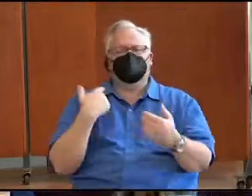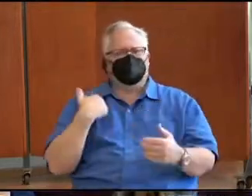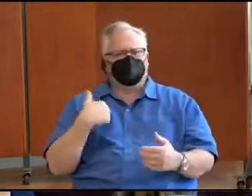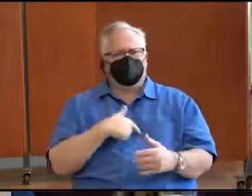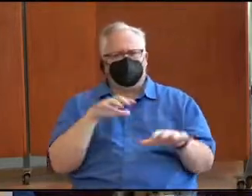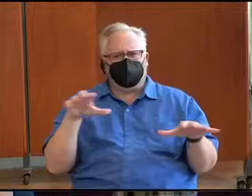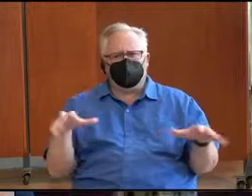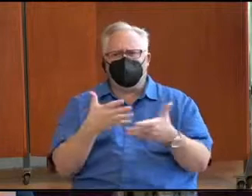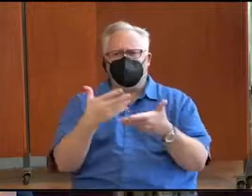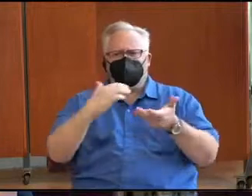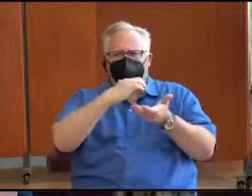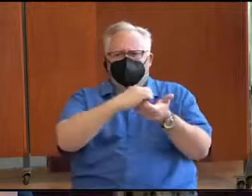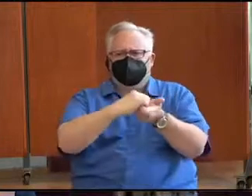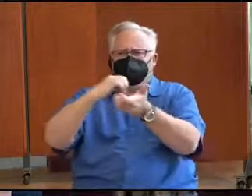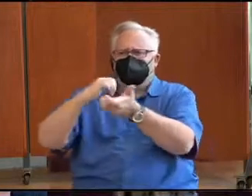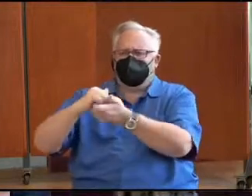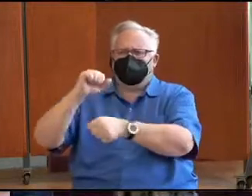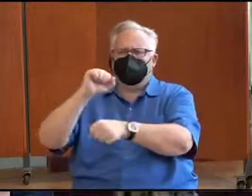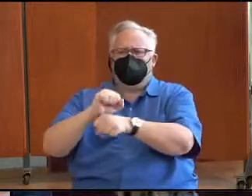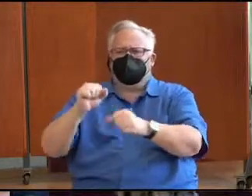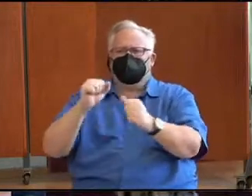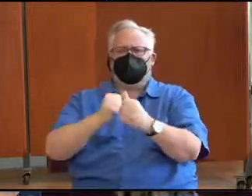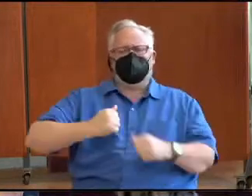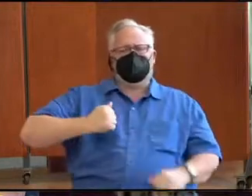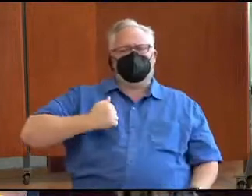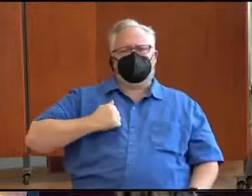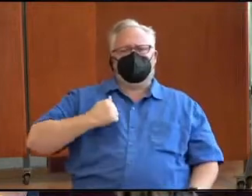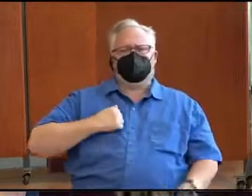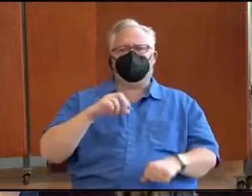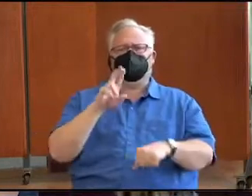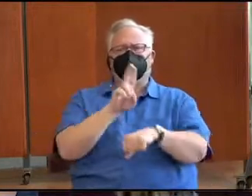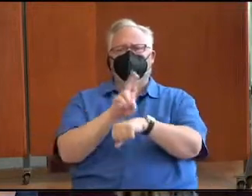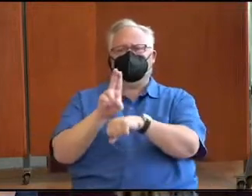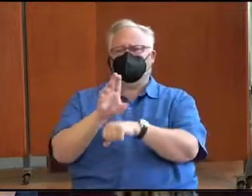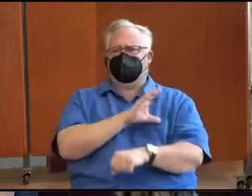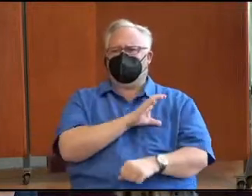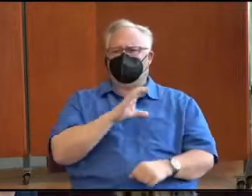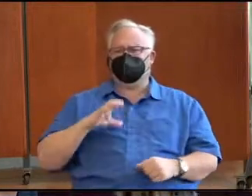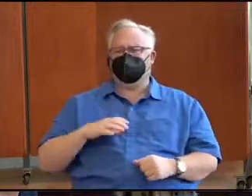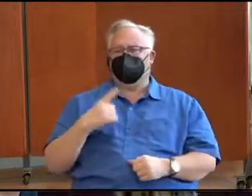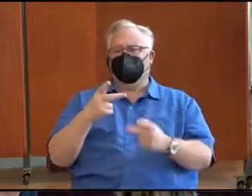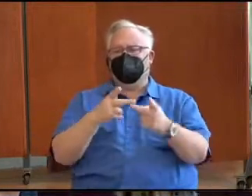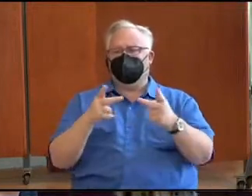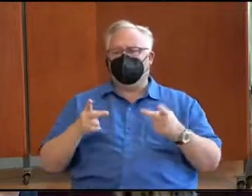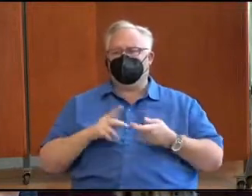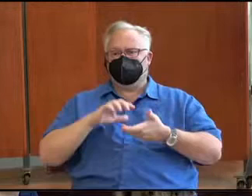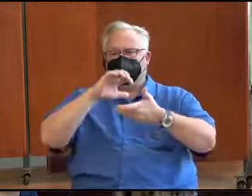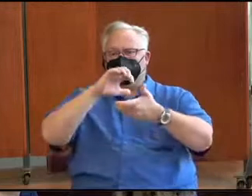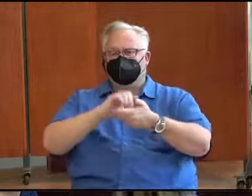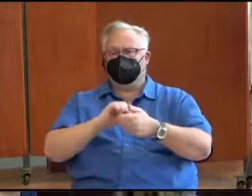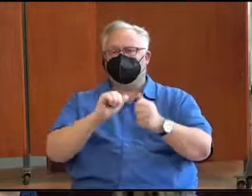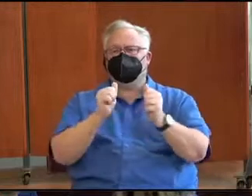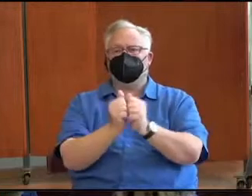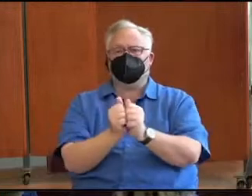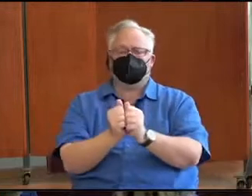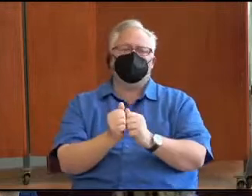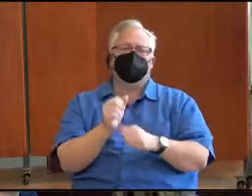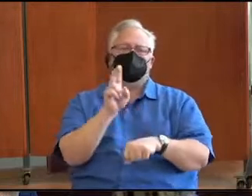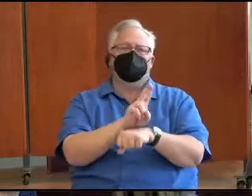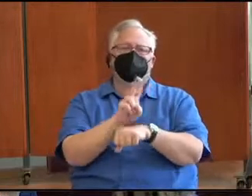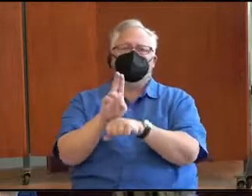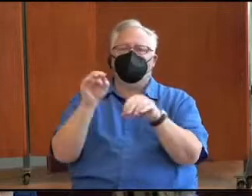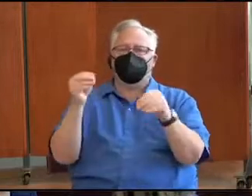lot of partnership work with the Canadian Unitarian Council, and one of the places we partner is with the UU office at the